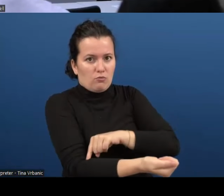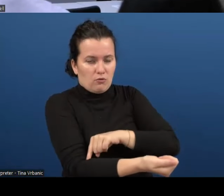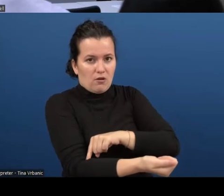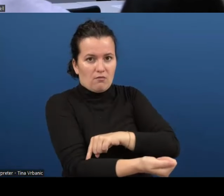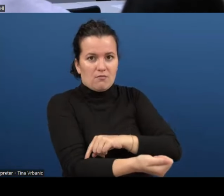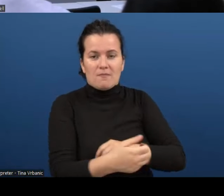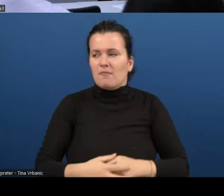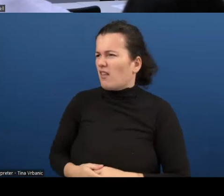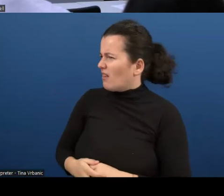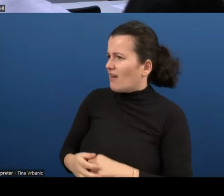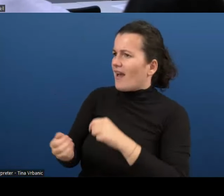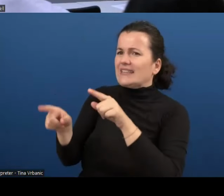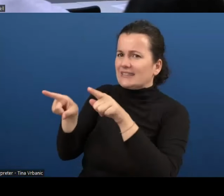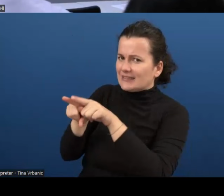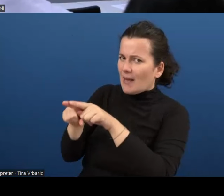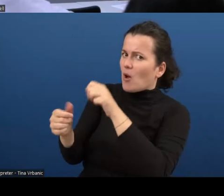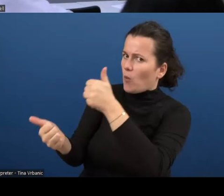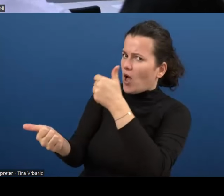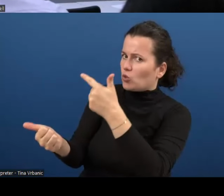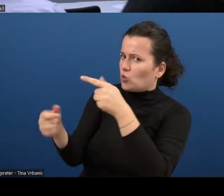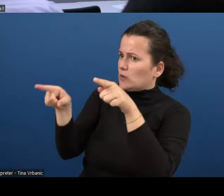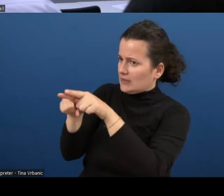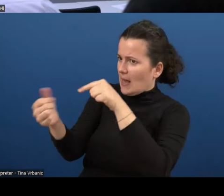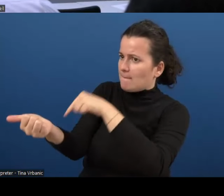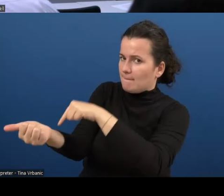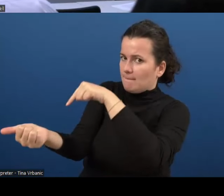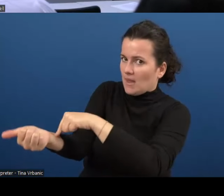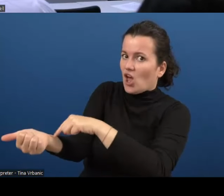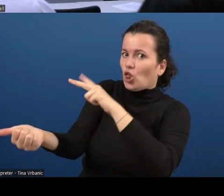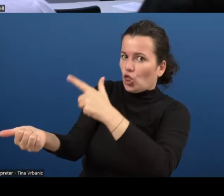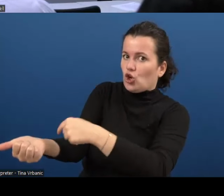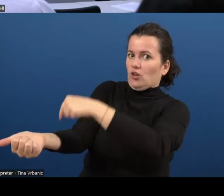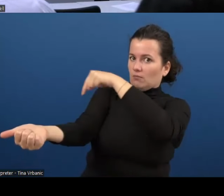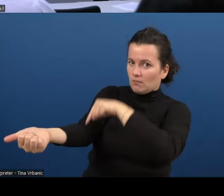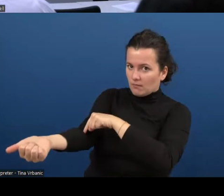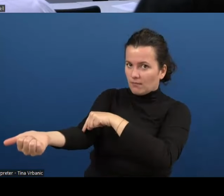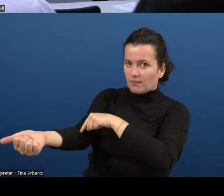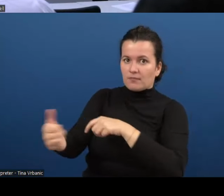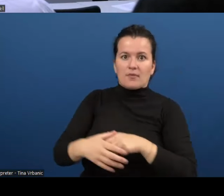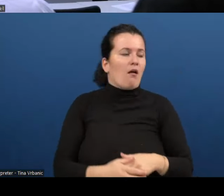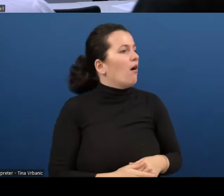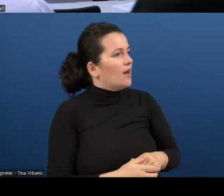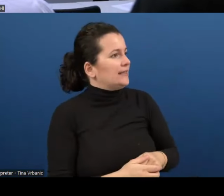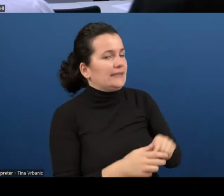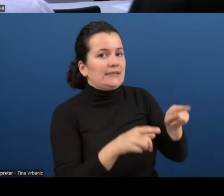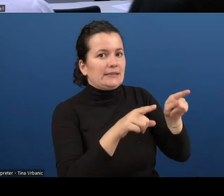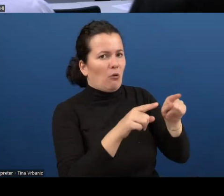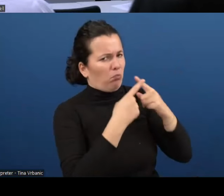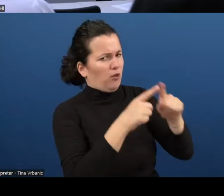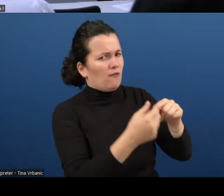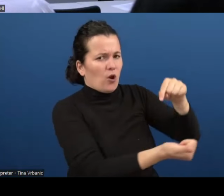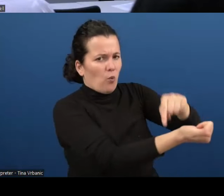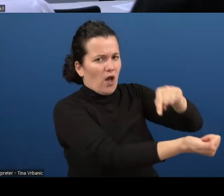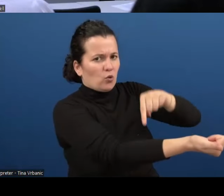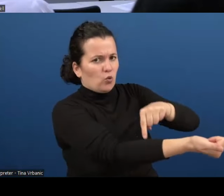one. And you can also do that. They did many experiments with different timings, different numbers of